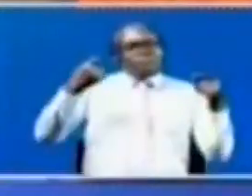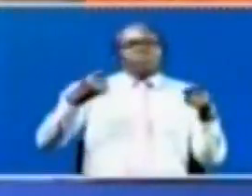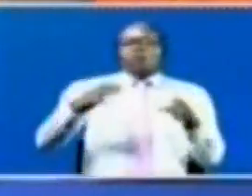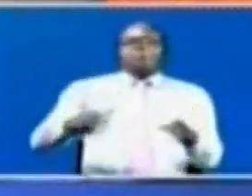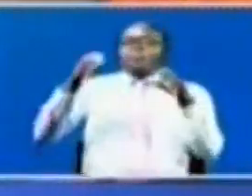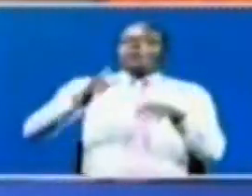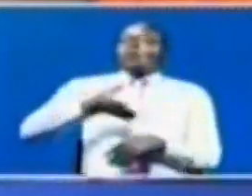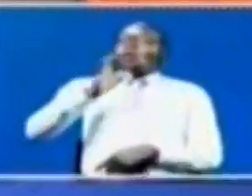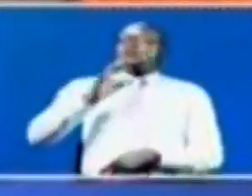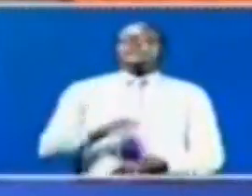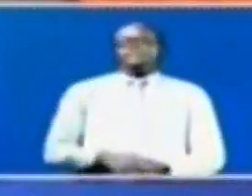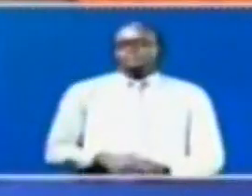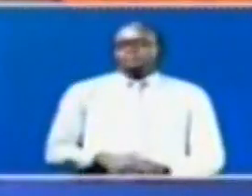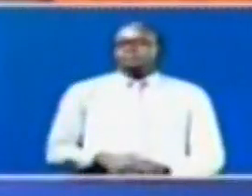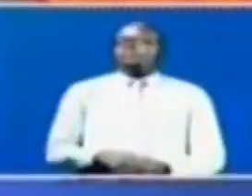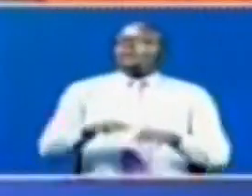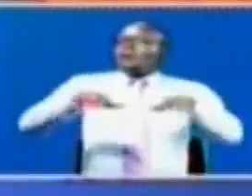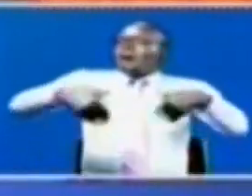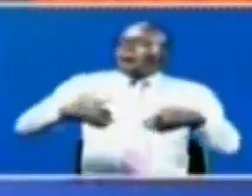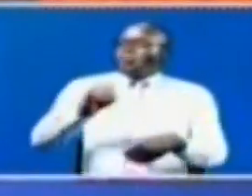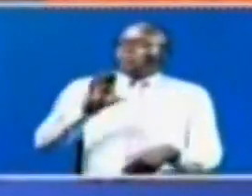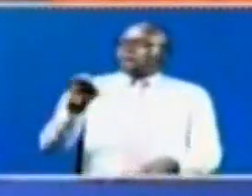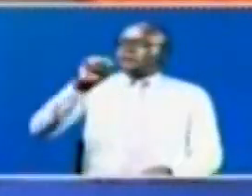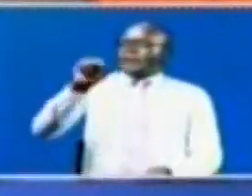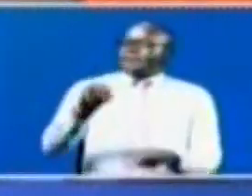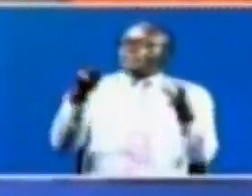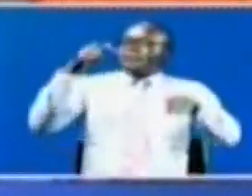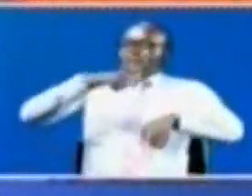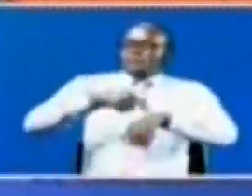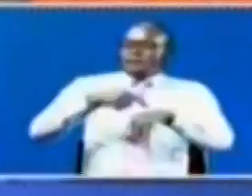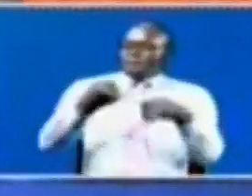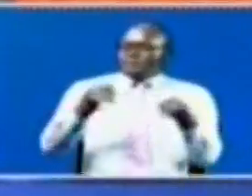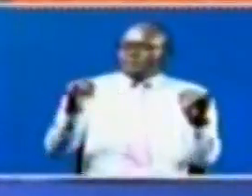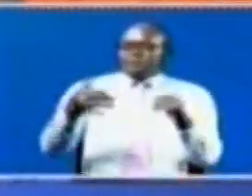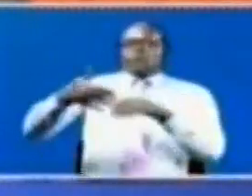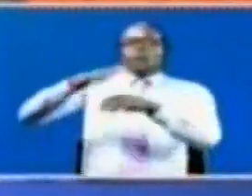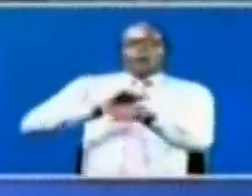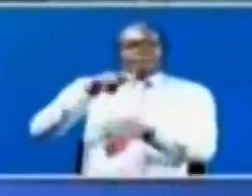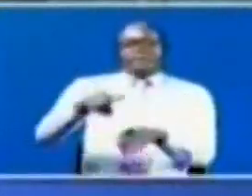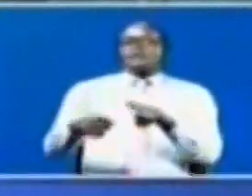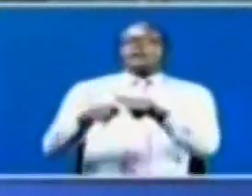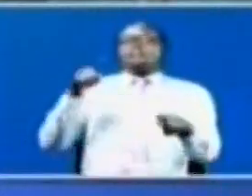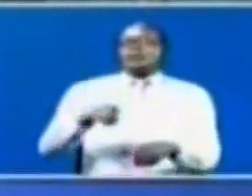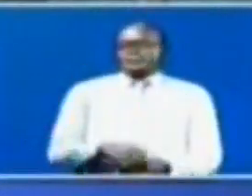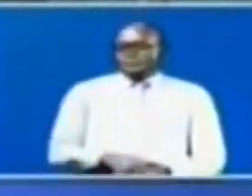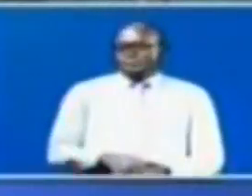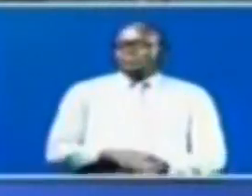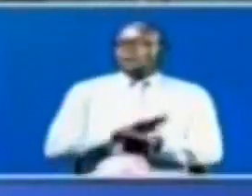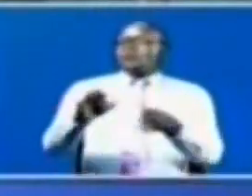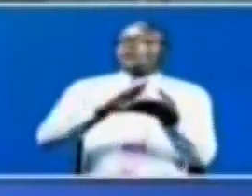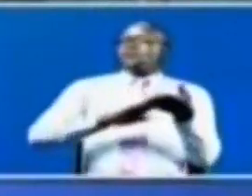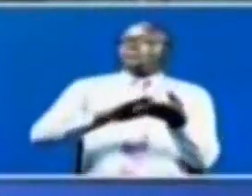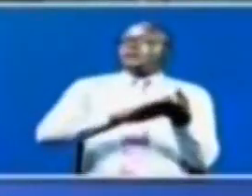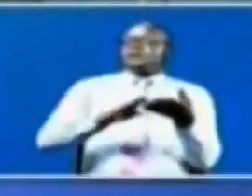The prosecution had laid out a case on how the OCS on several occasions tried to cover up the murder. And this case is not based on